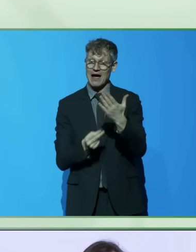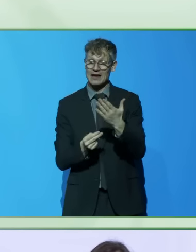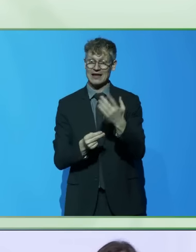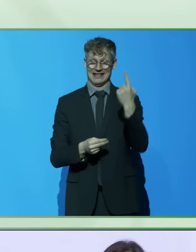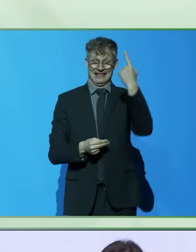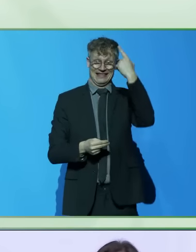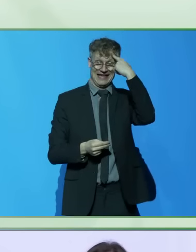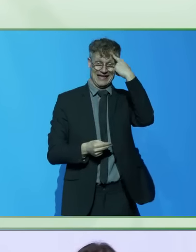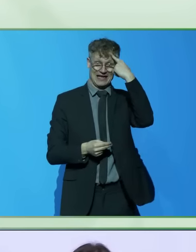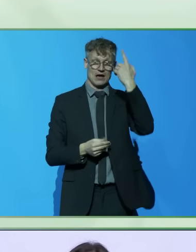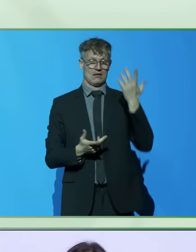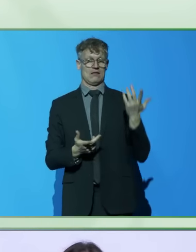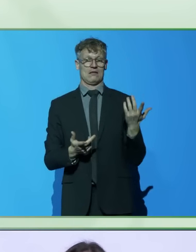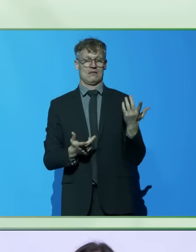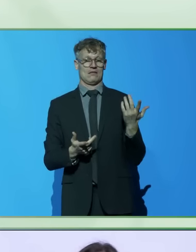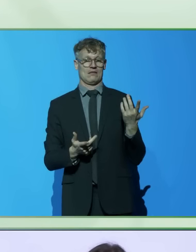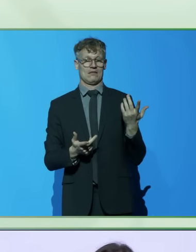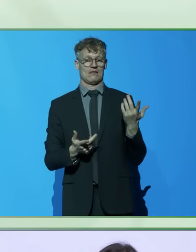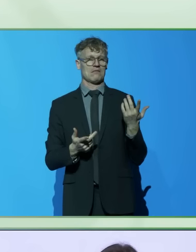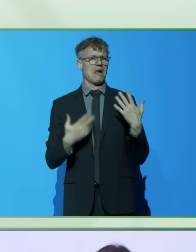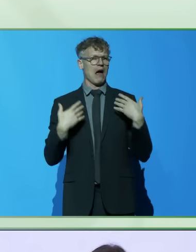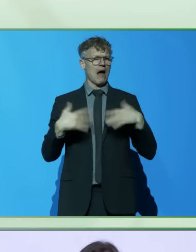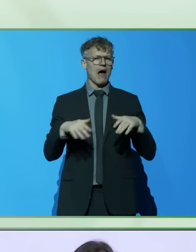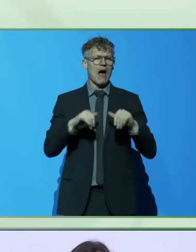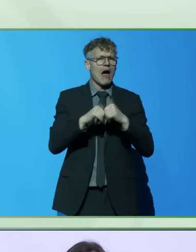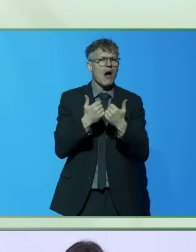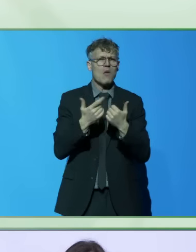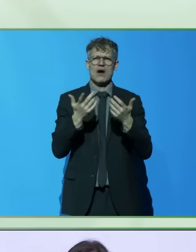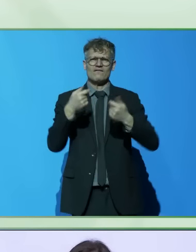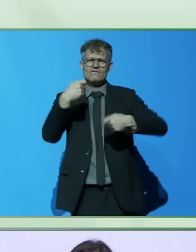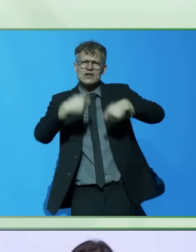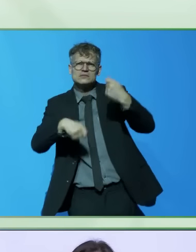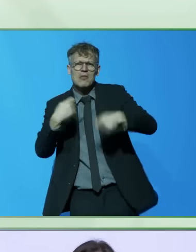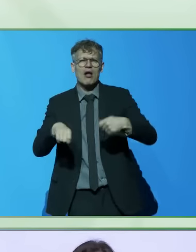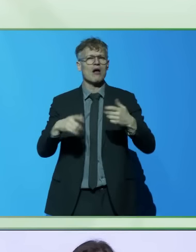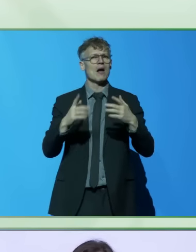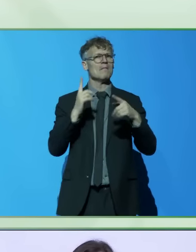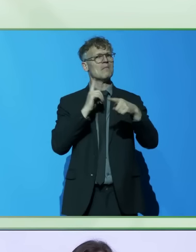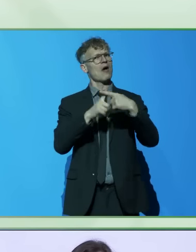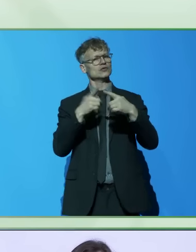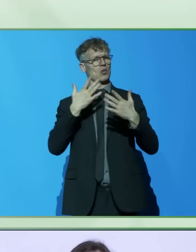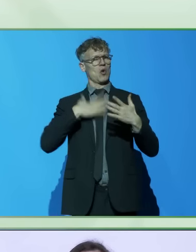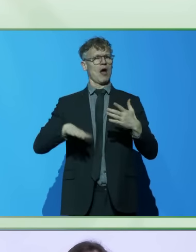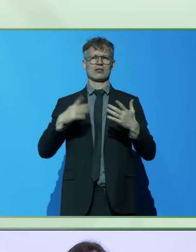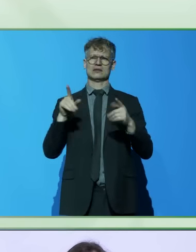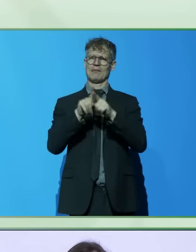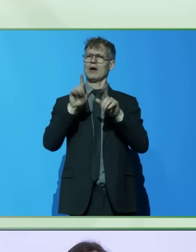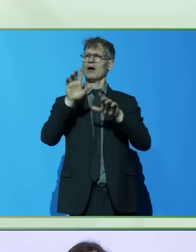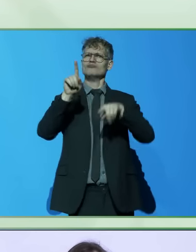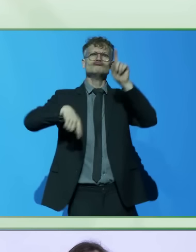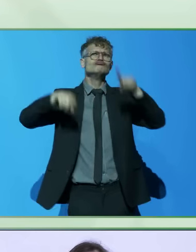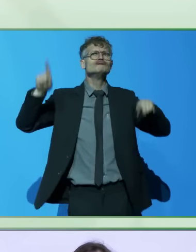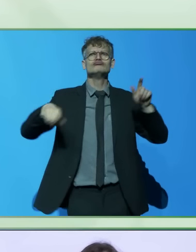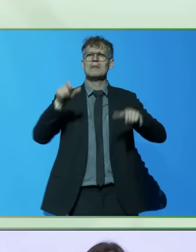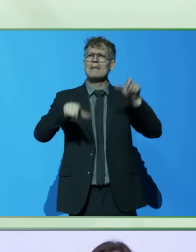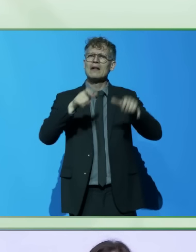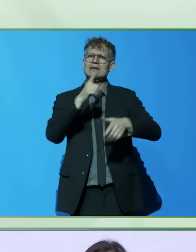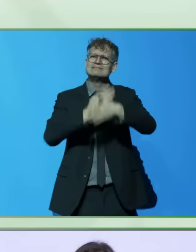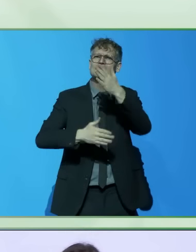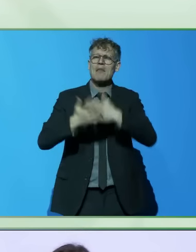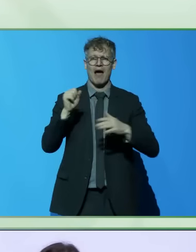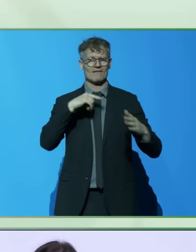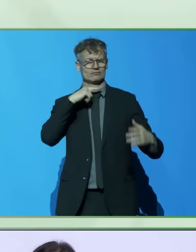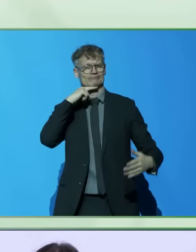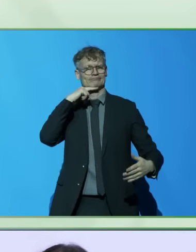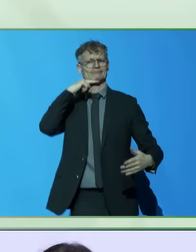How do we build flexibility and dignity into our processes from the very outset, centering that individual end user? And human-centered design is thinking about all the barriers that